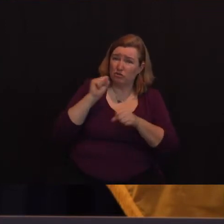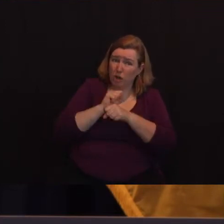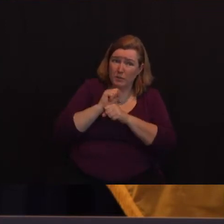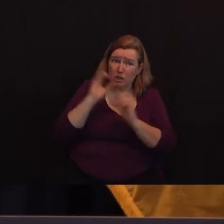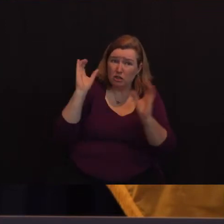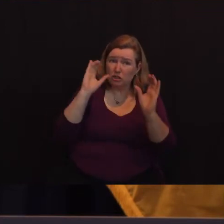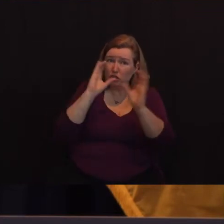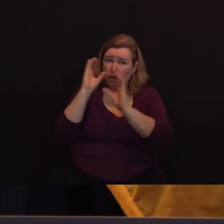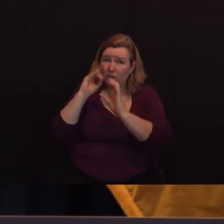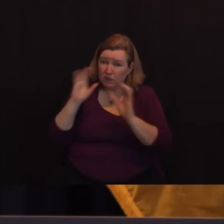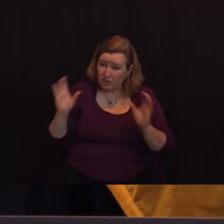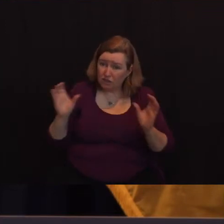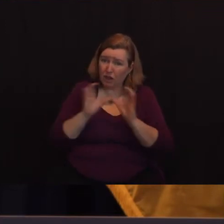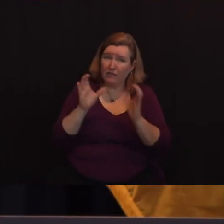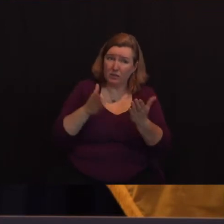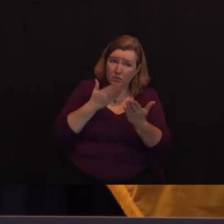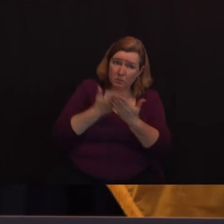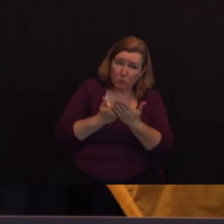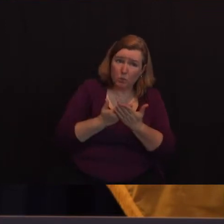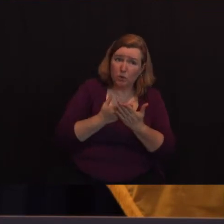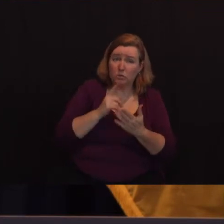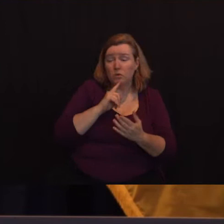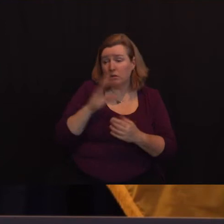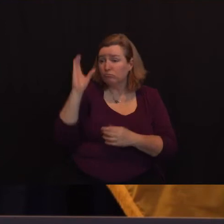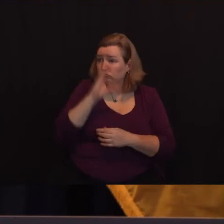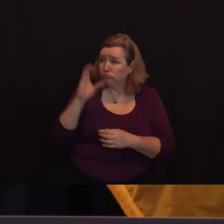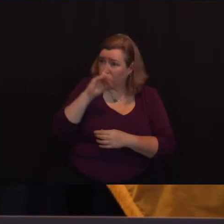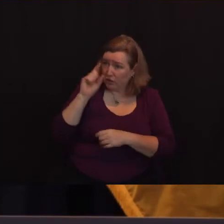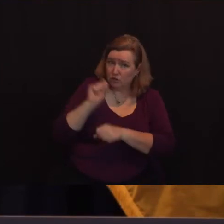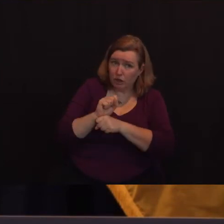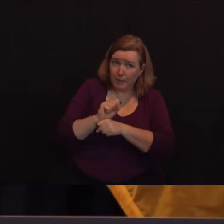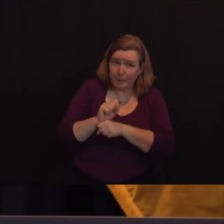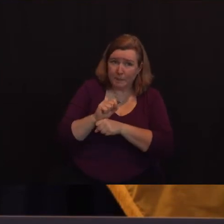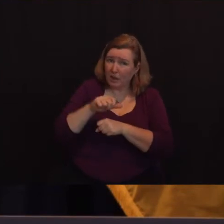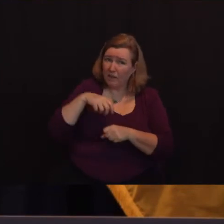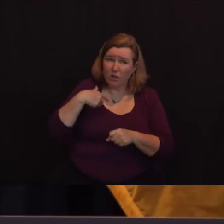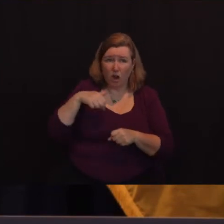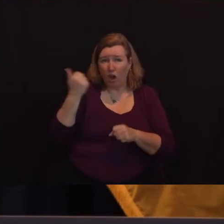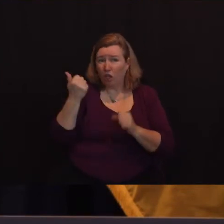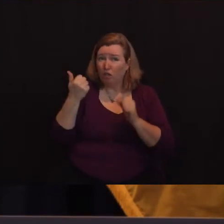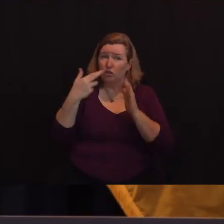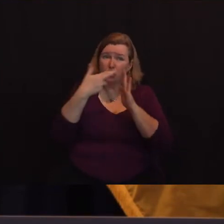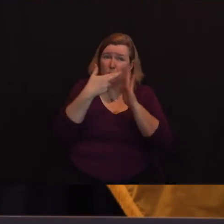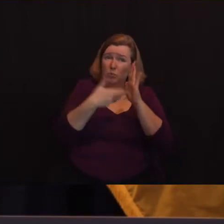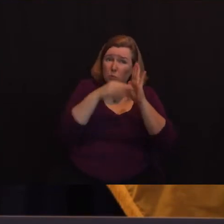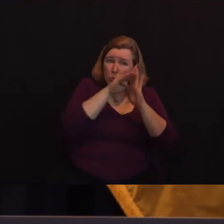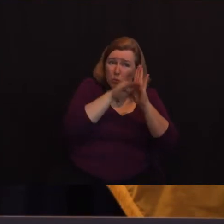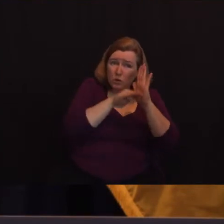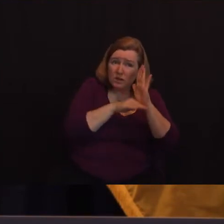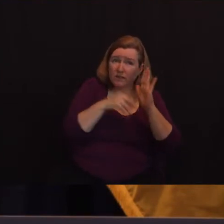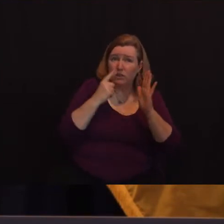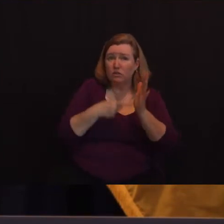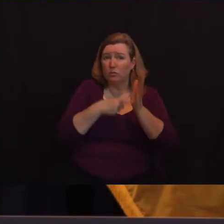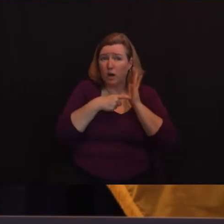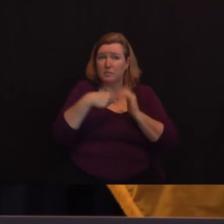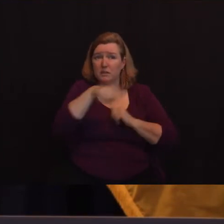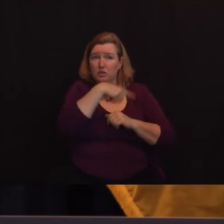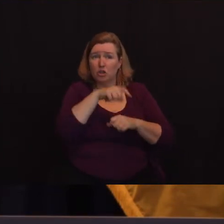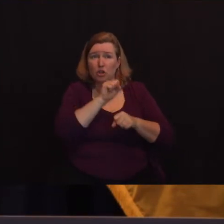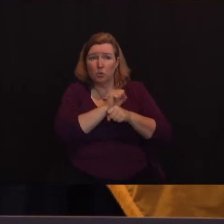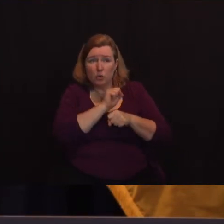or does your administration plan to put other requirements in place? If so, what details on that can you share, and if not, why